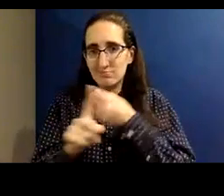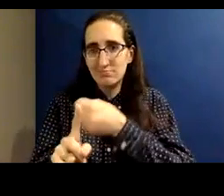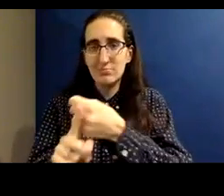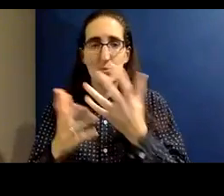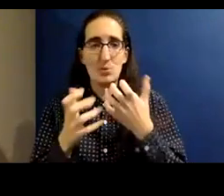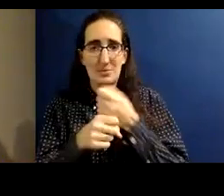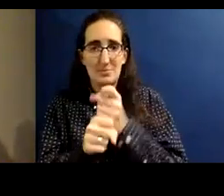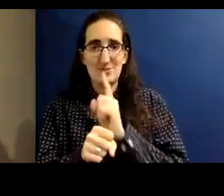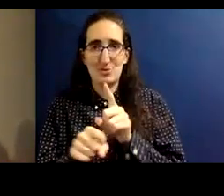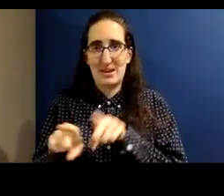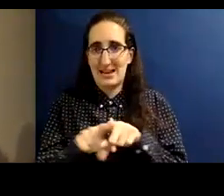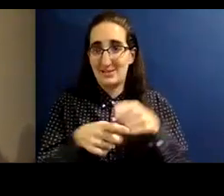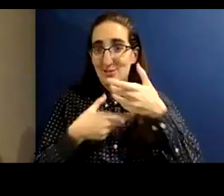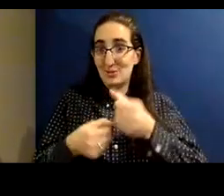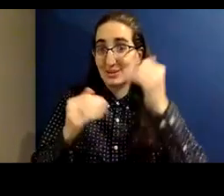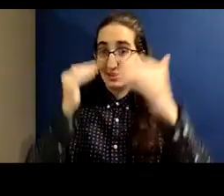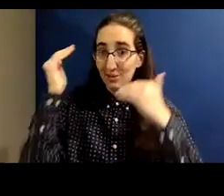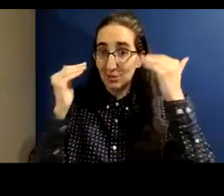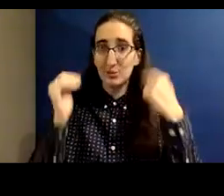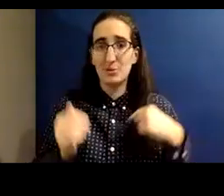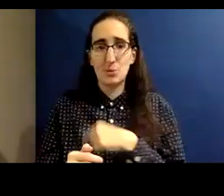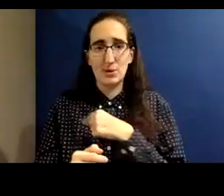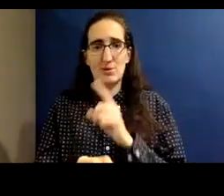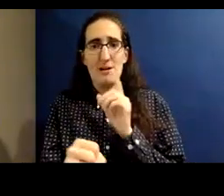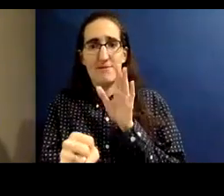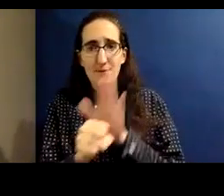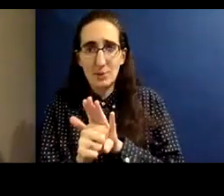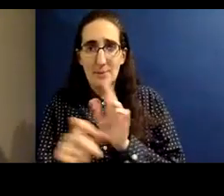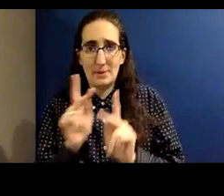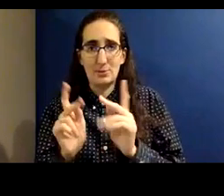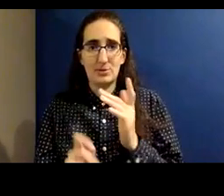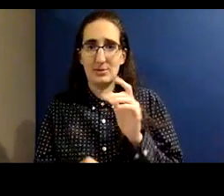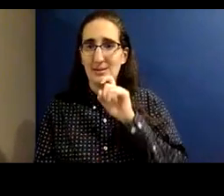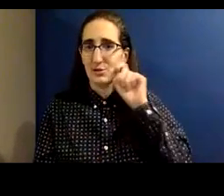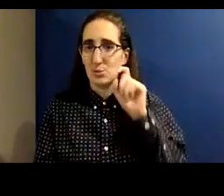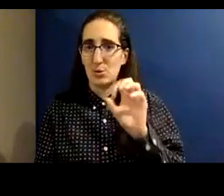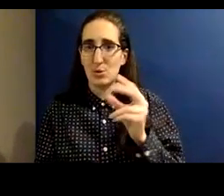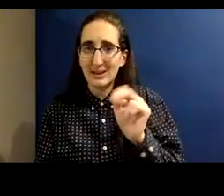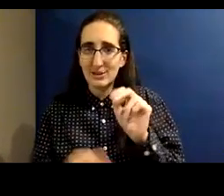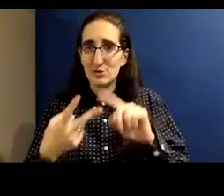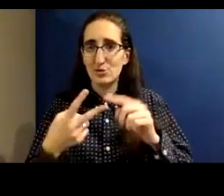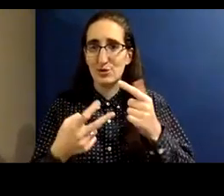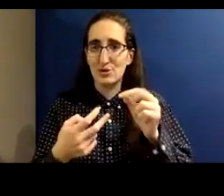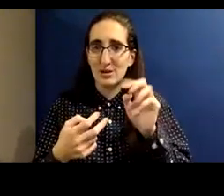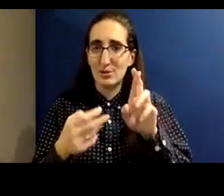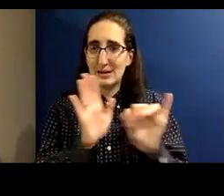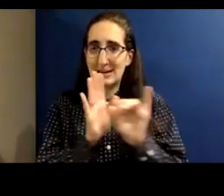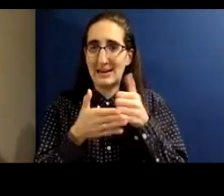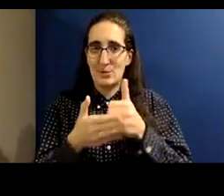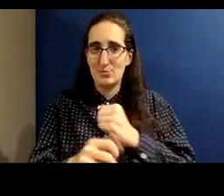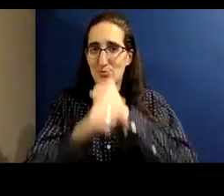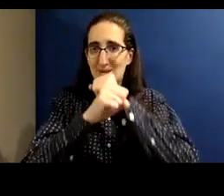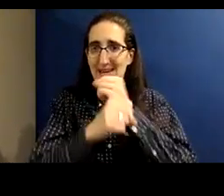sure as trusted adults that we are affirming people's sexual orientations and gender identities to help protect